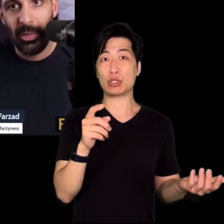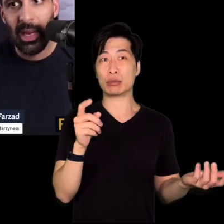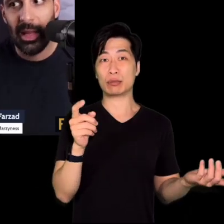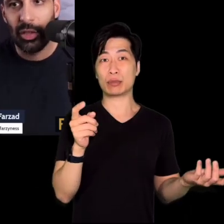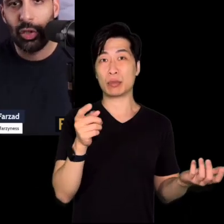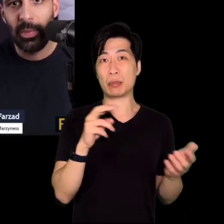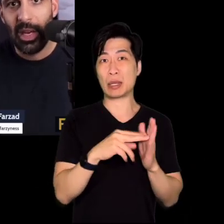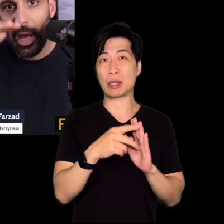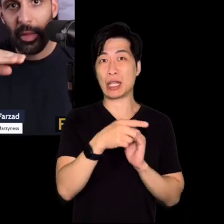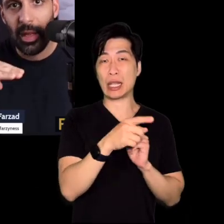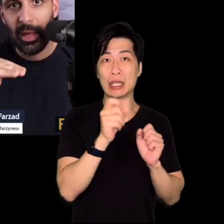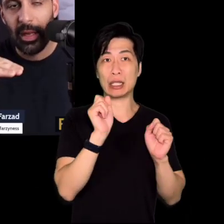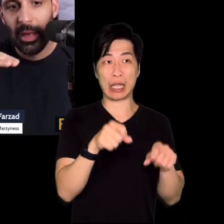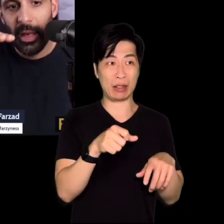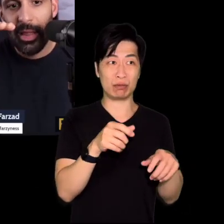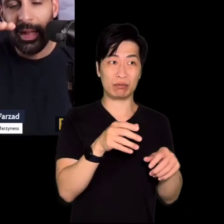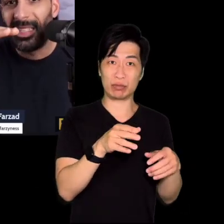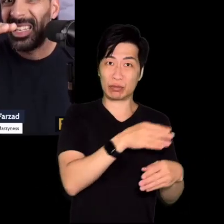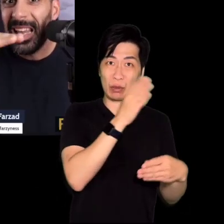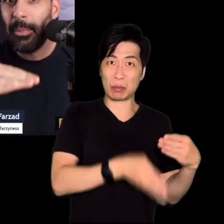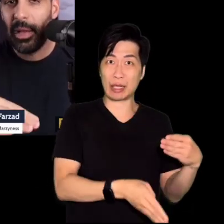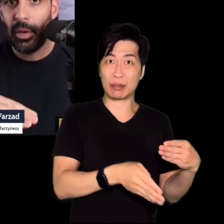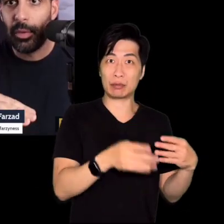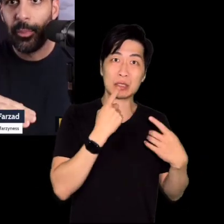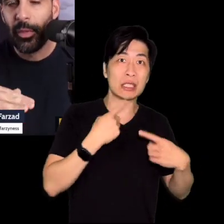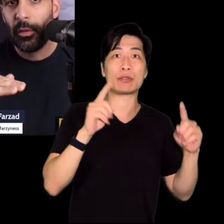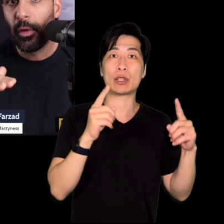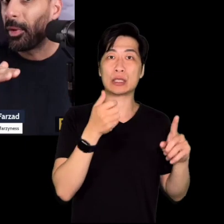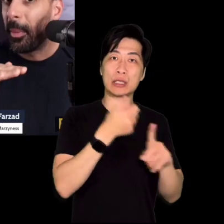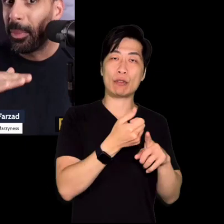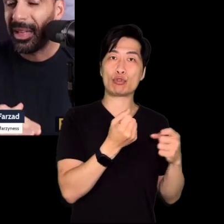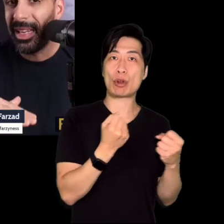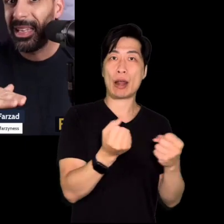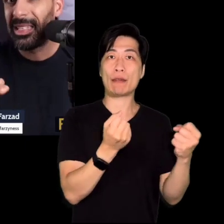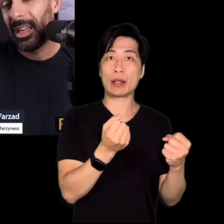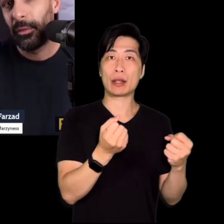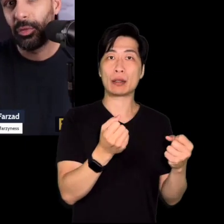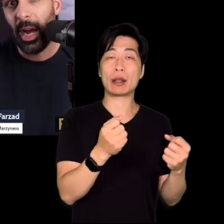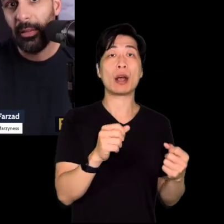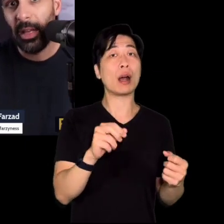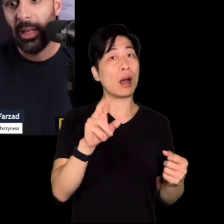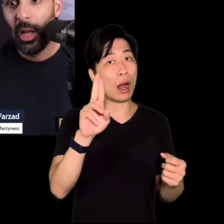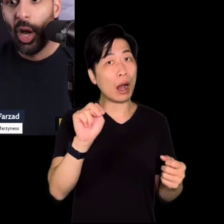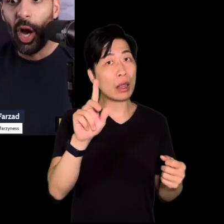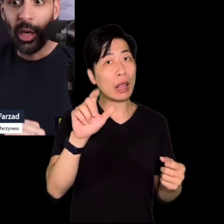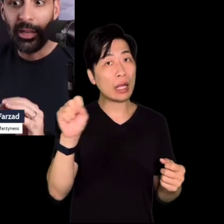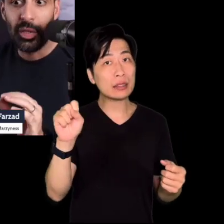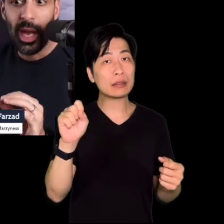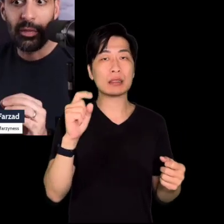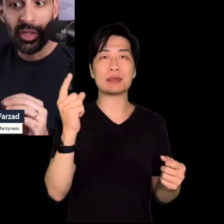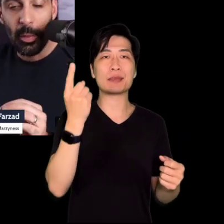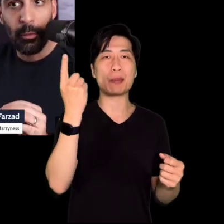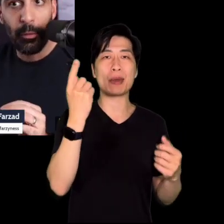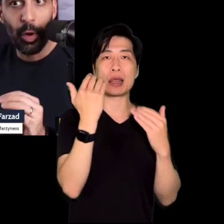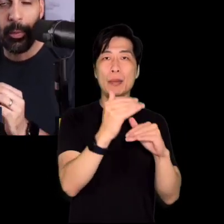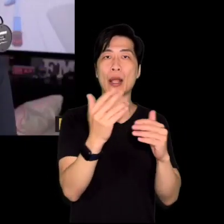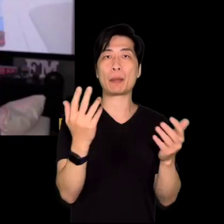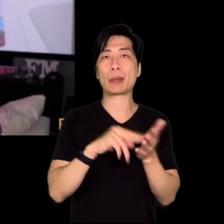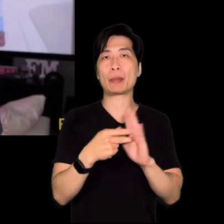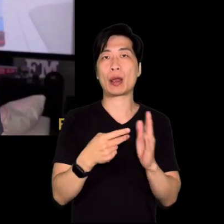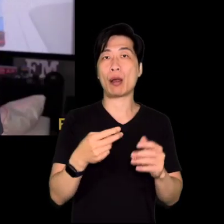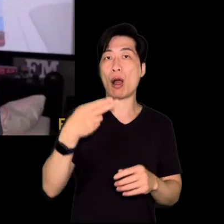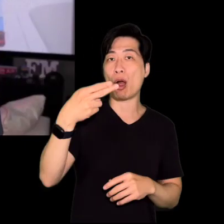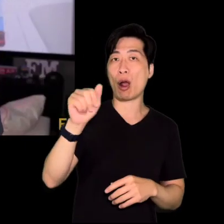limit, meaning that there should be nothing that is keeping you from completing self-driving unless you have some form